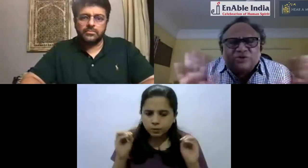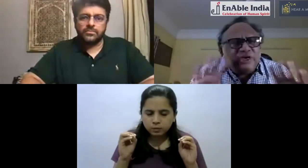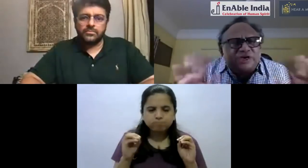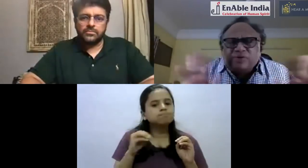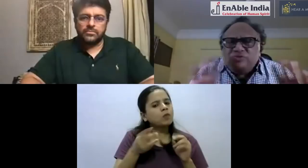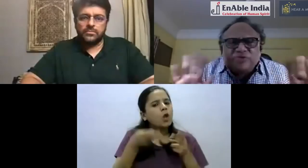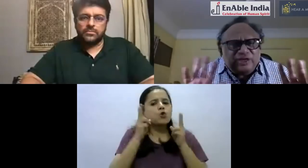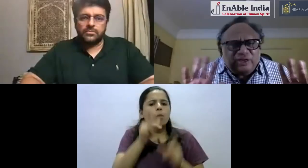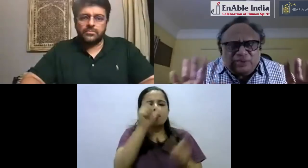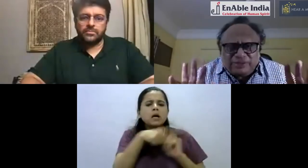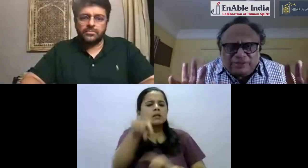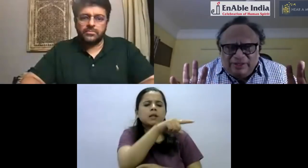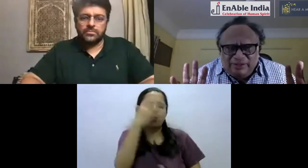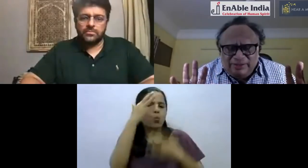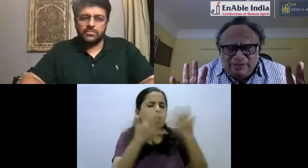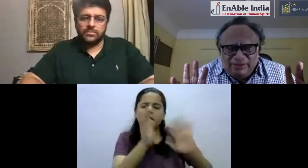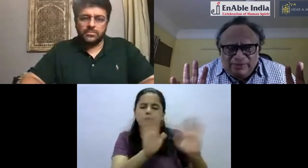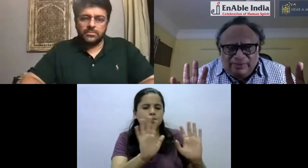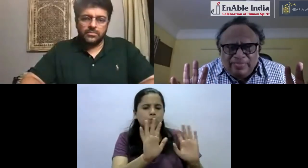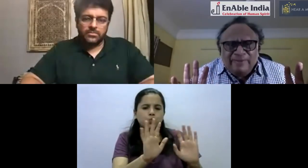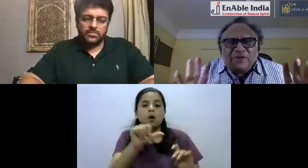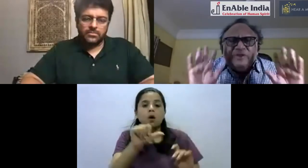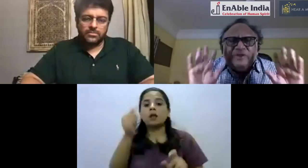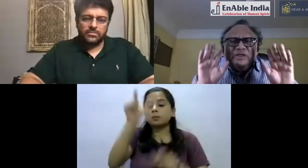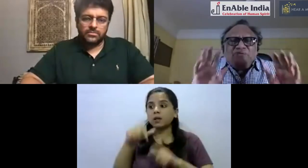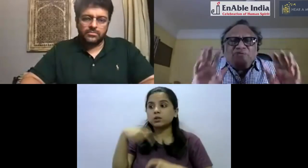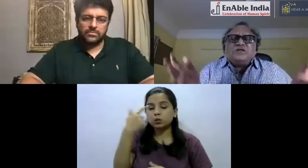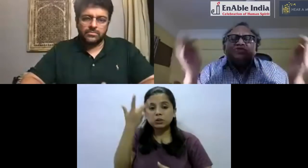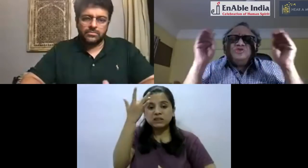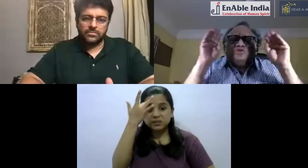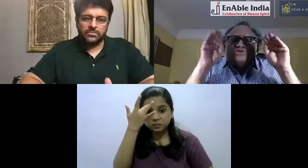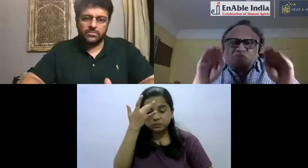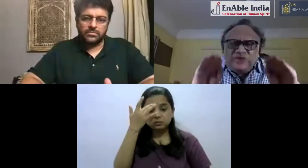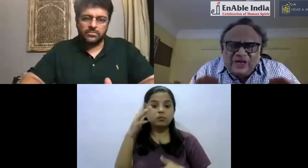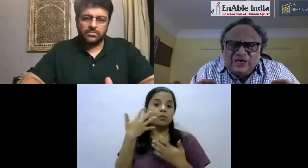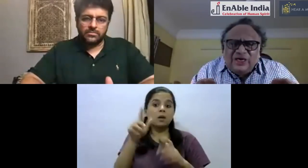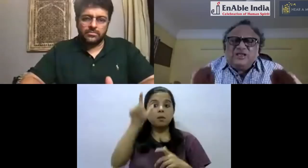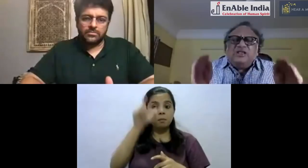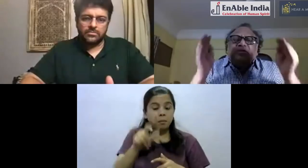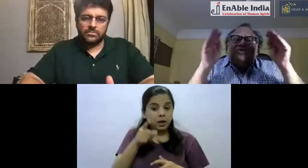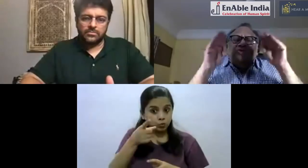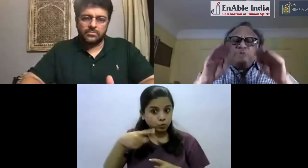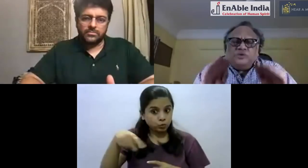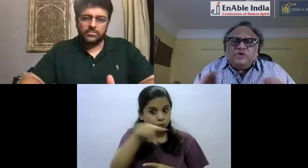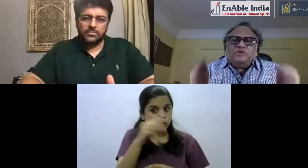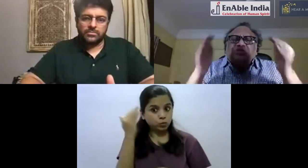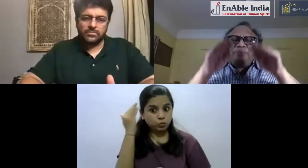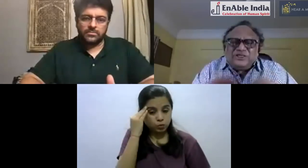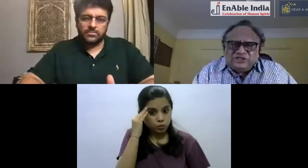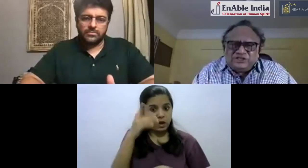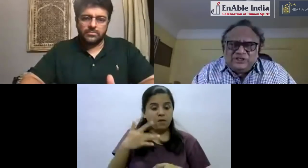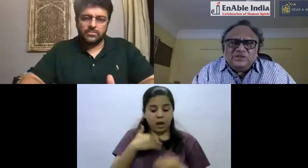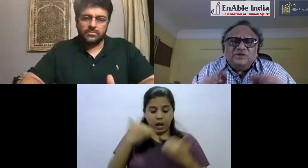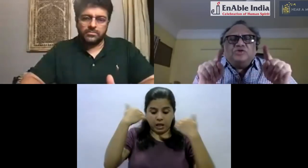normal person don't need to worry about it. If you are severely